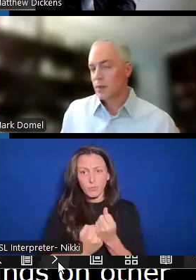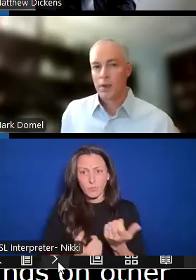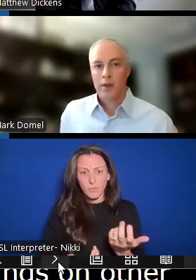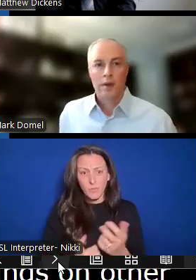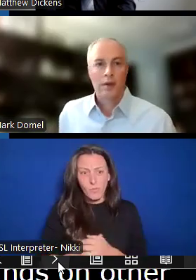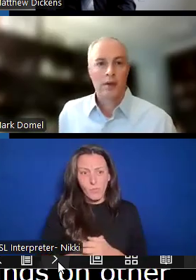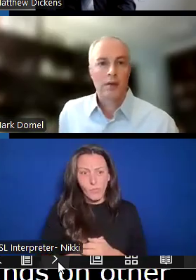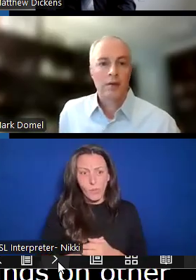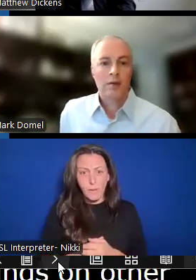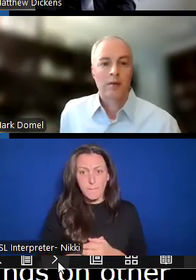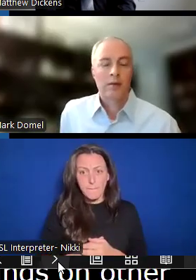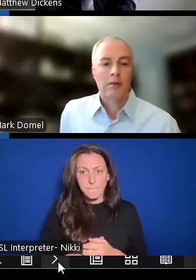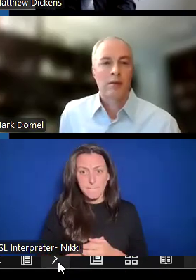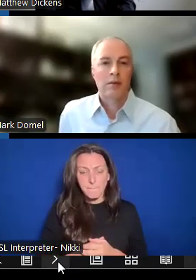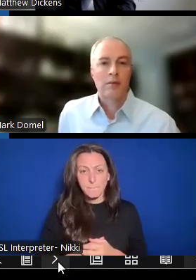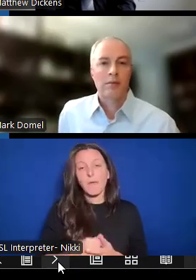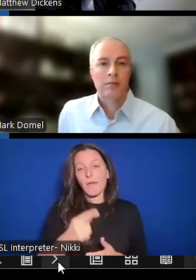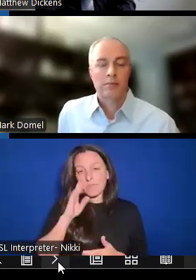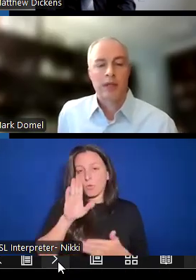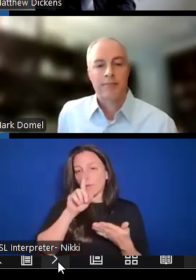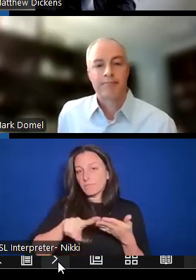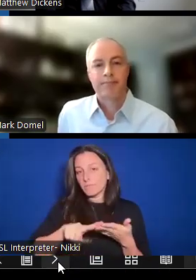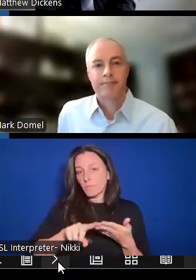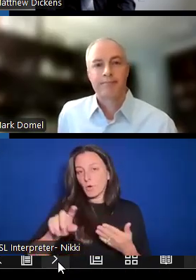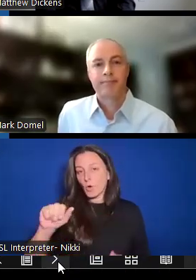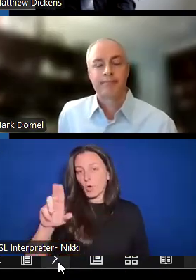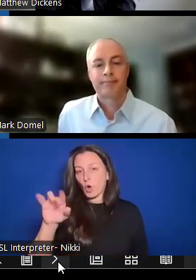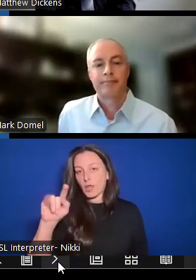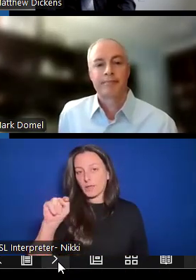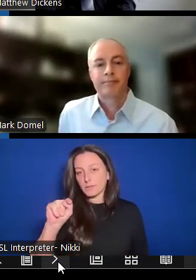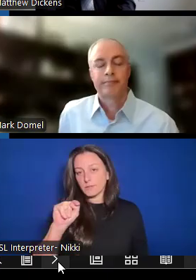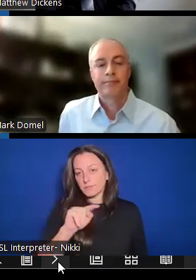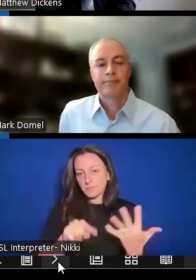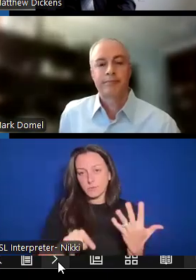I believe we'll be auditing schools in the program.